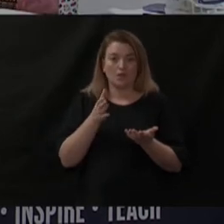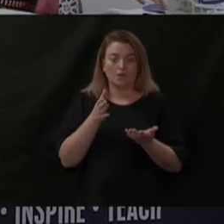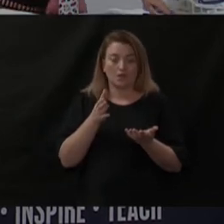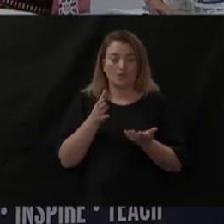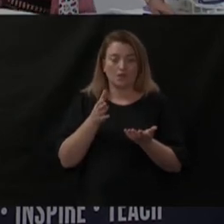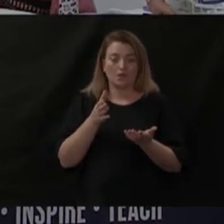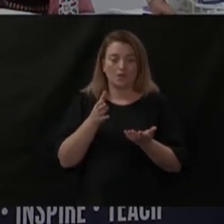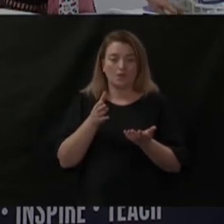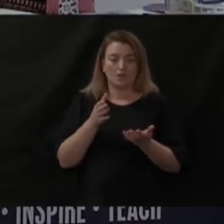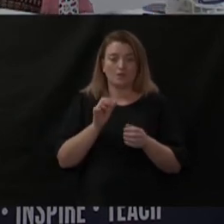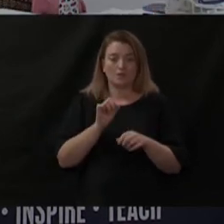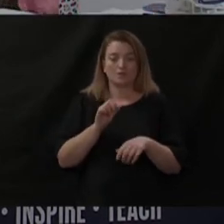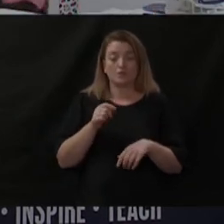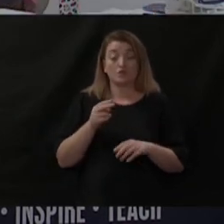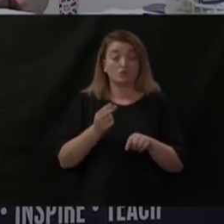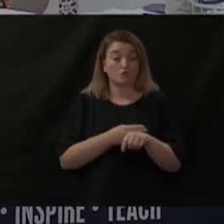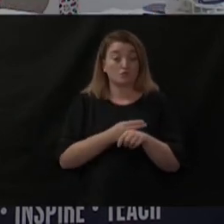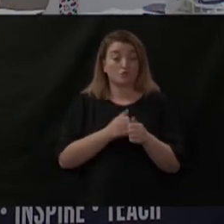understand